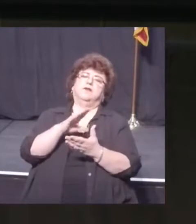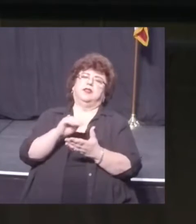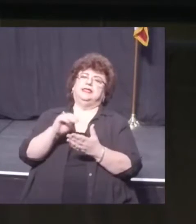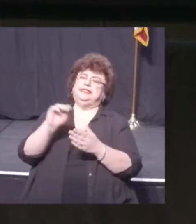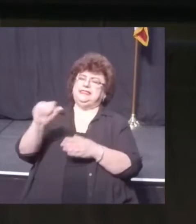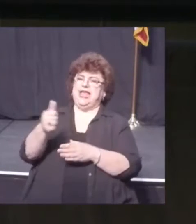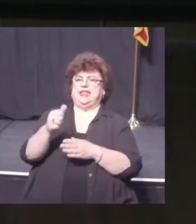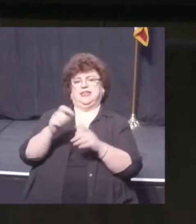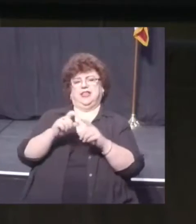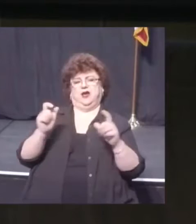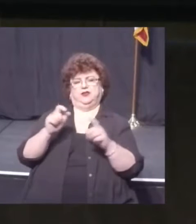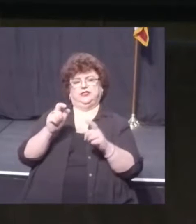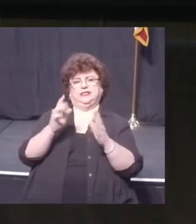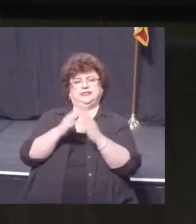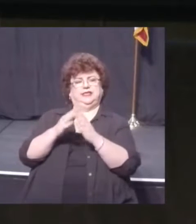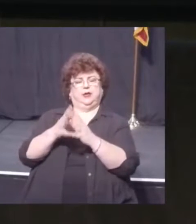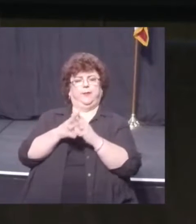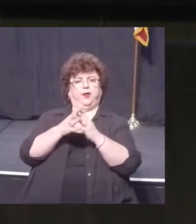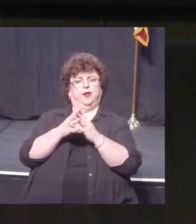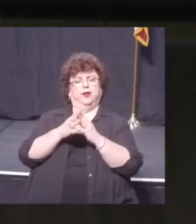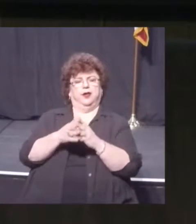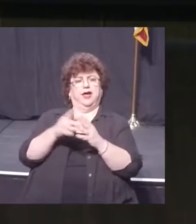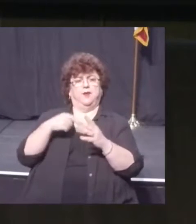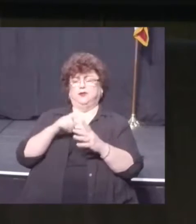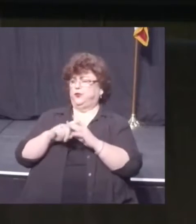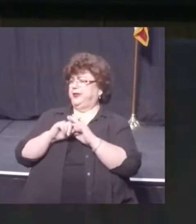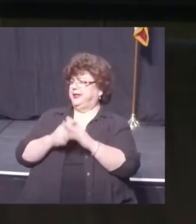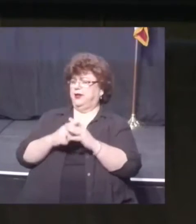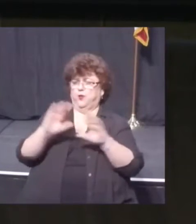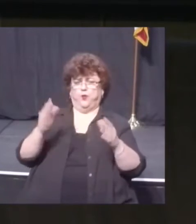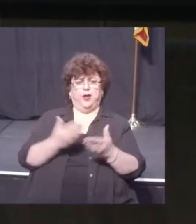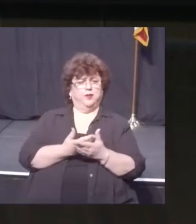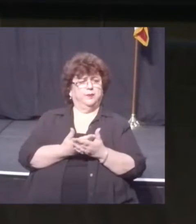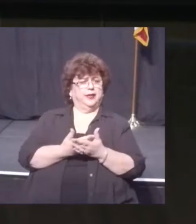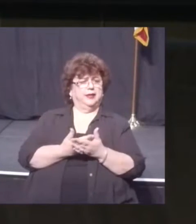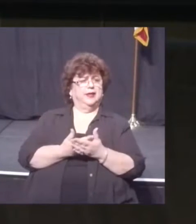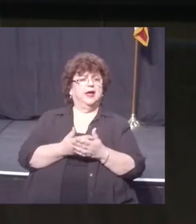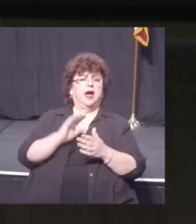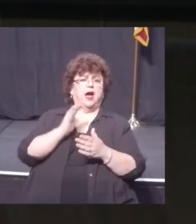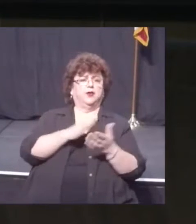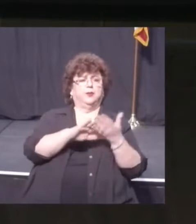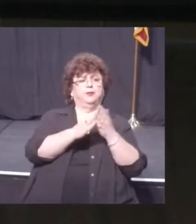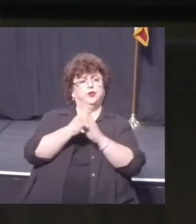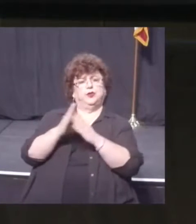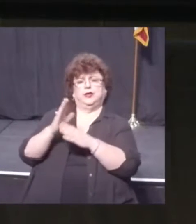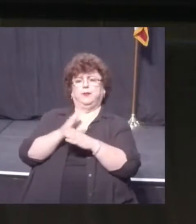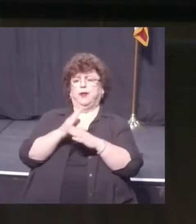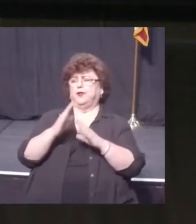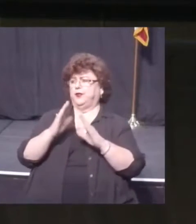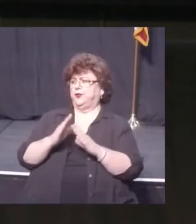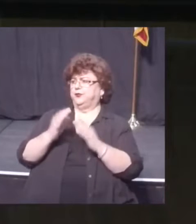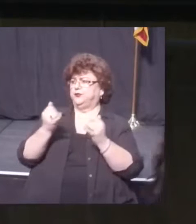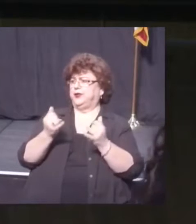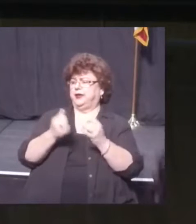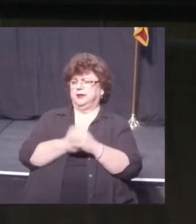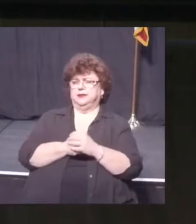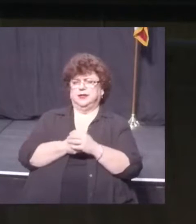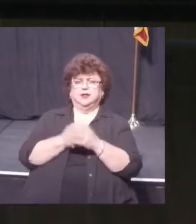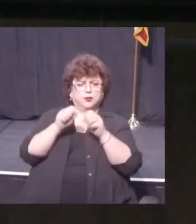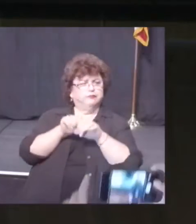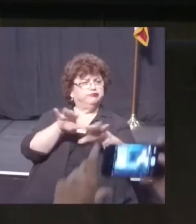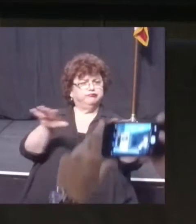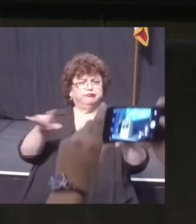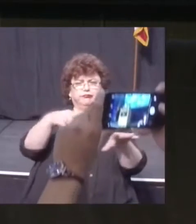largest city. Let me begin by welcoming and thanking our community partners who have joined us today, and they're scattered throughout